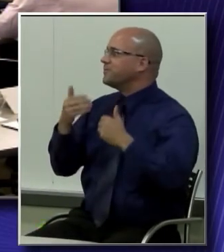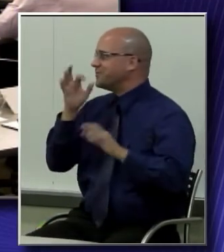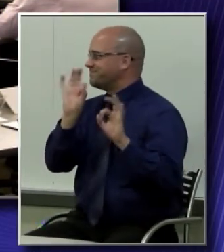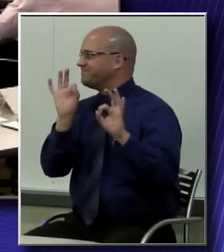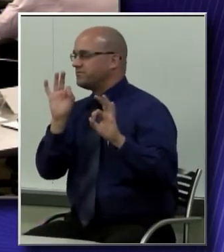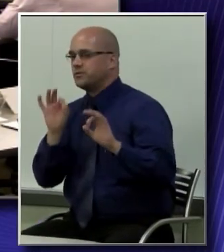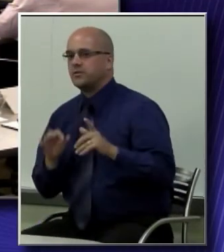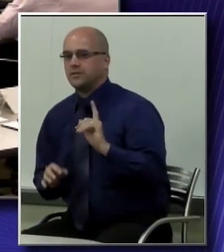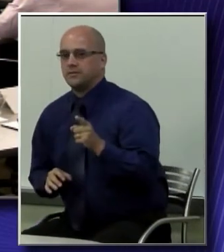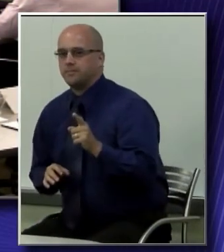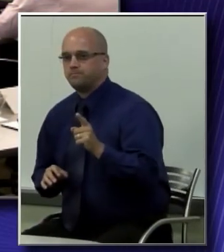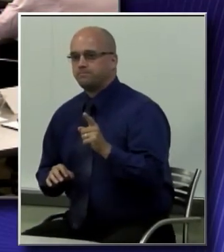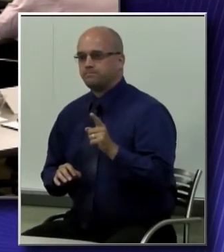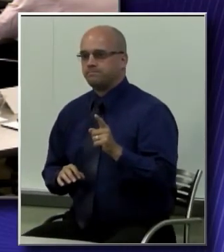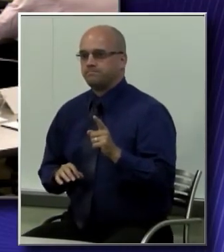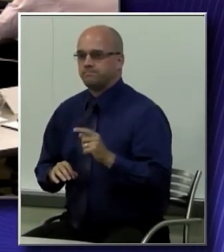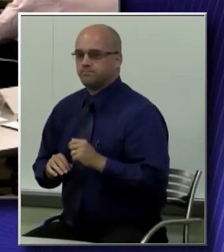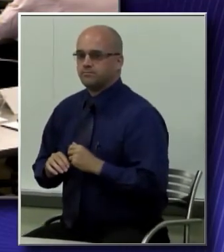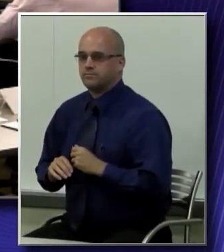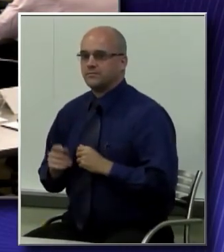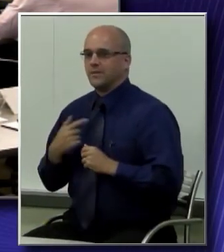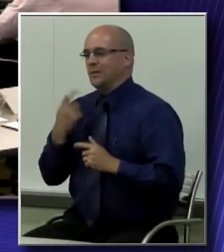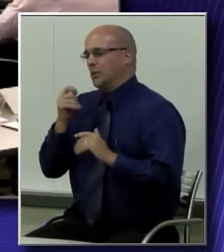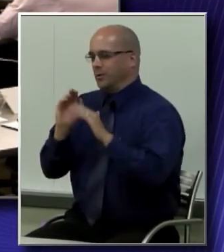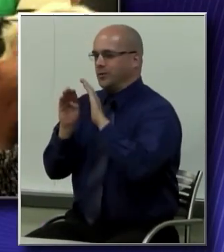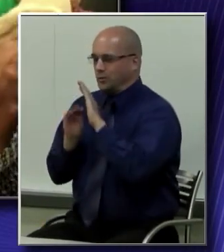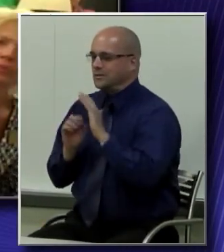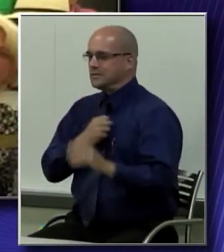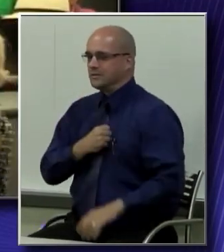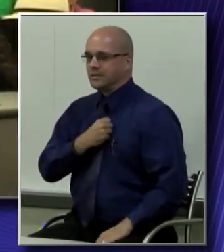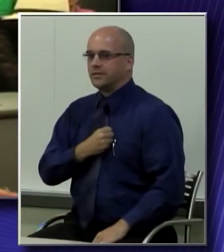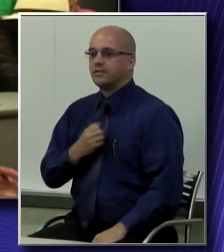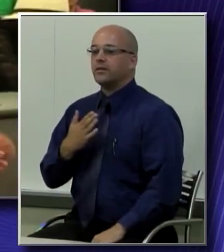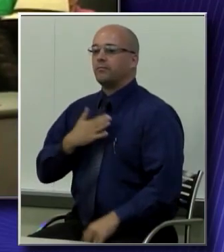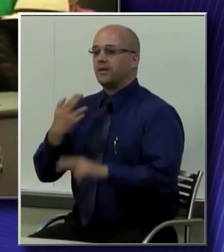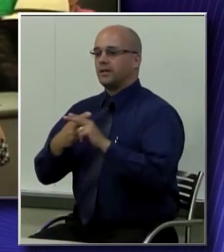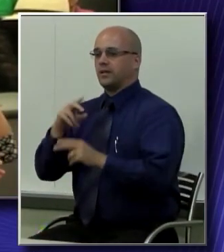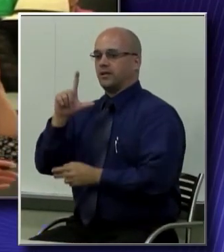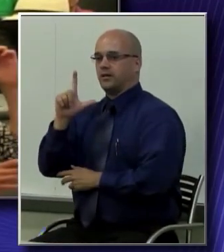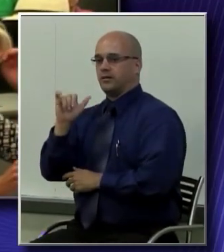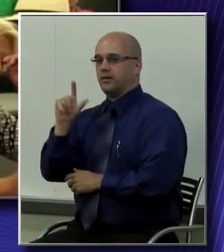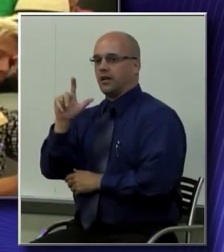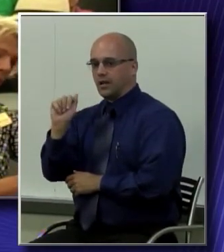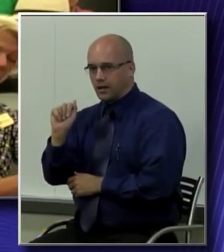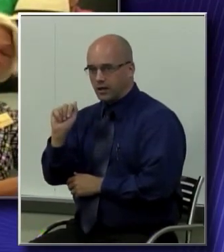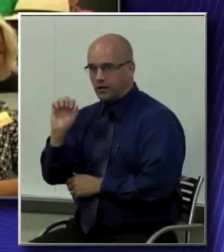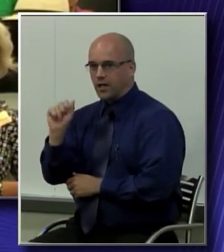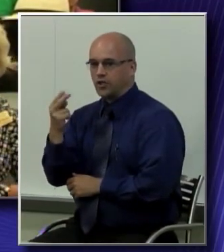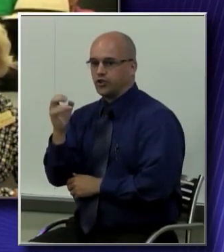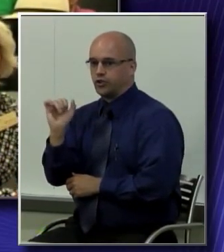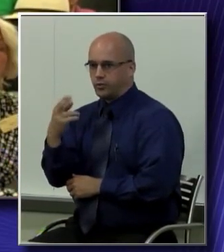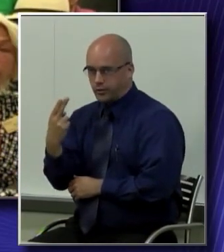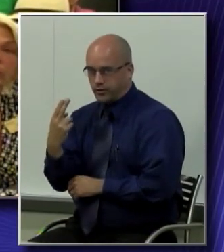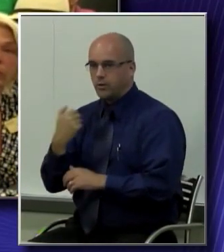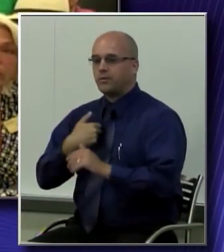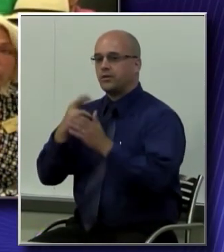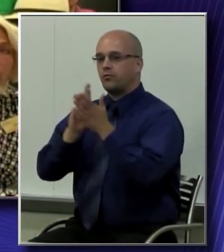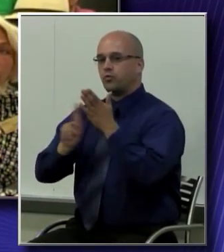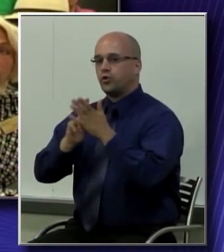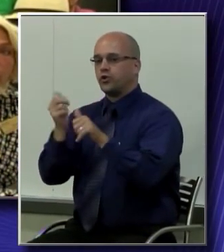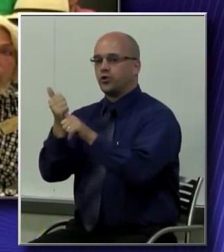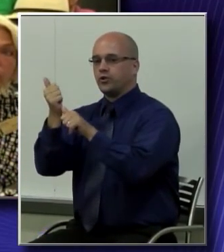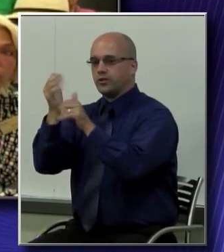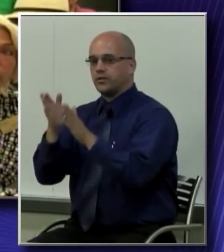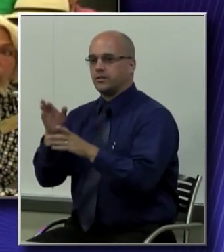great. Okay, I'm a little bit short. My name is Layla Al-Sharif, and I am a research assistant professor